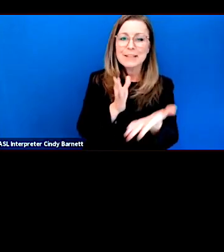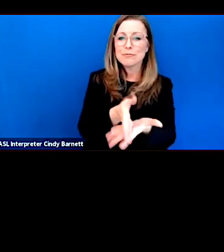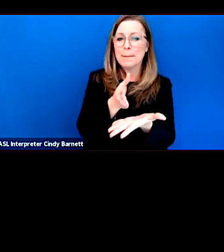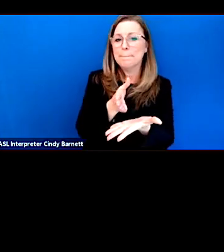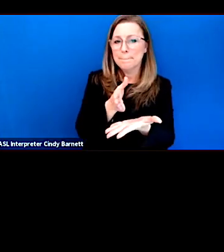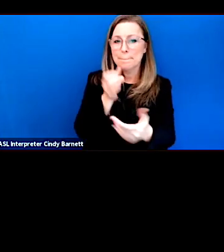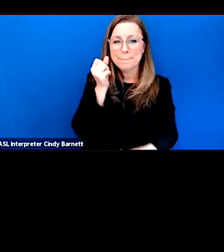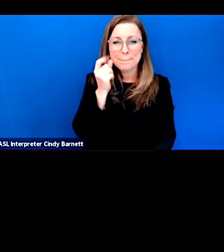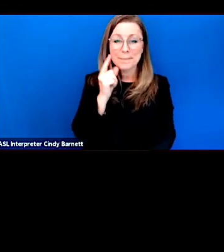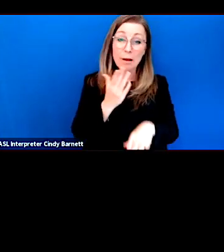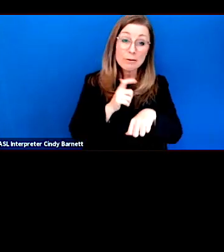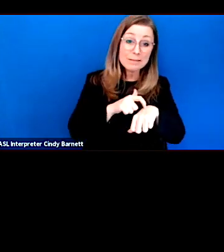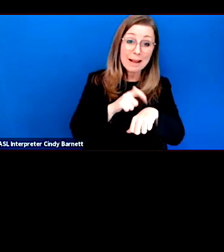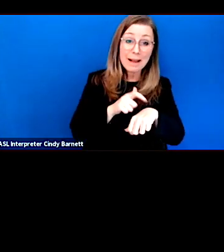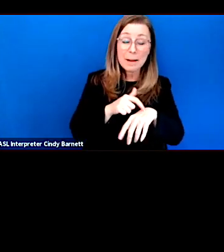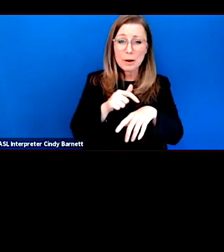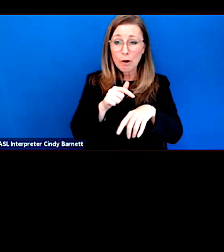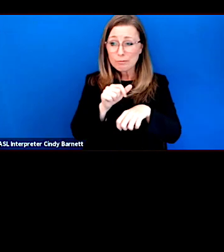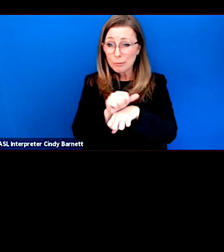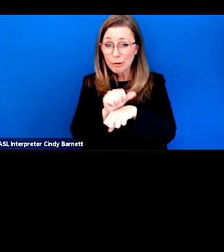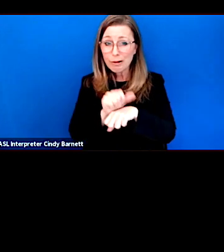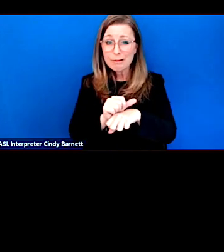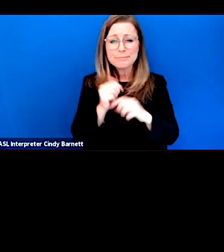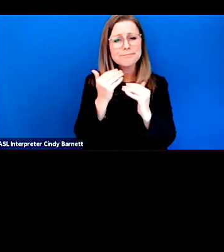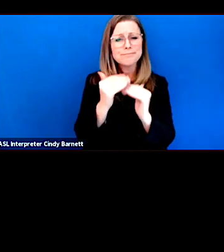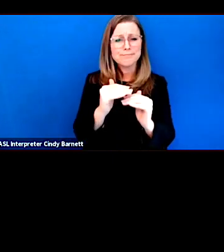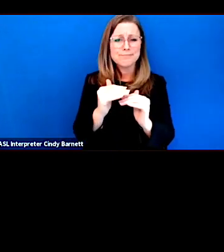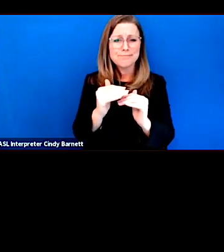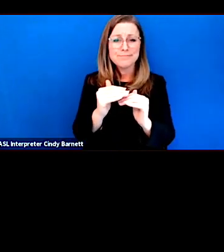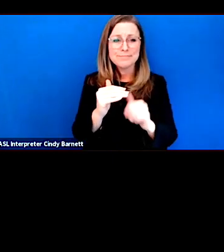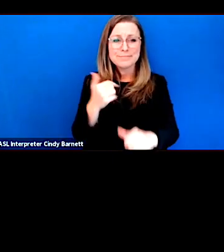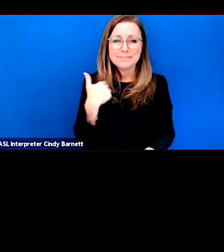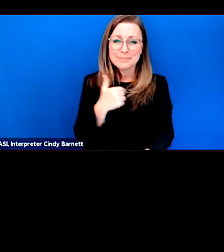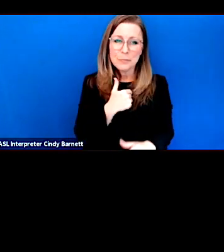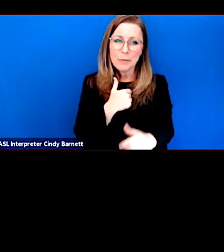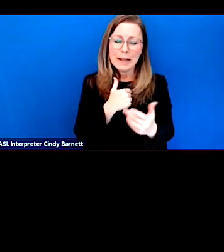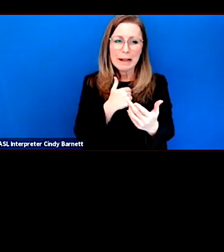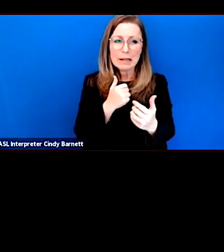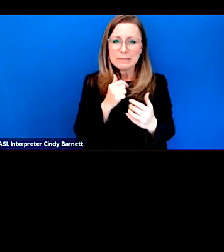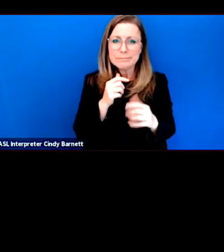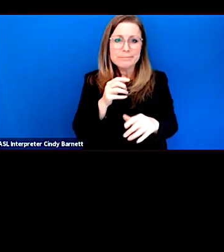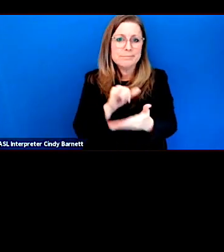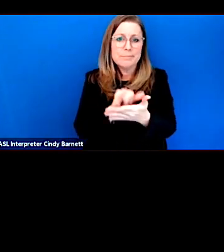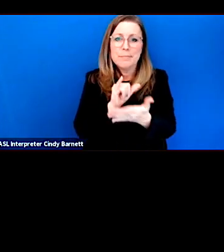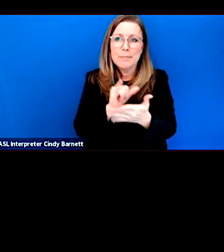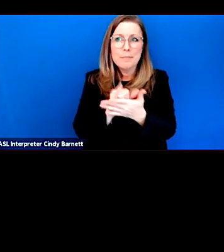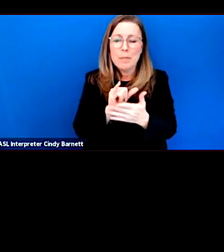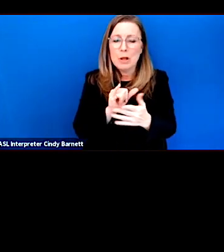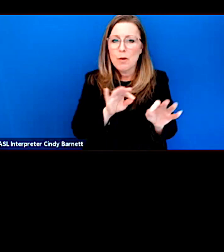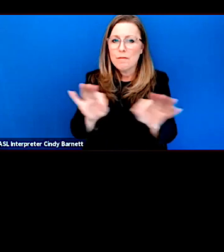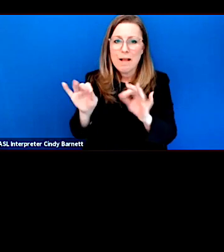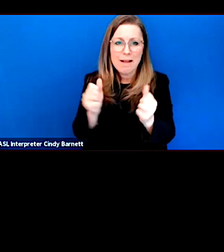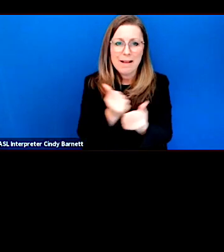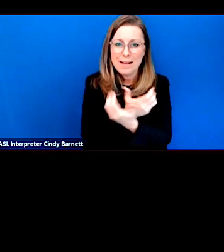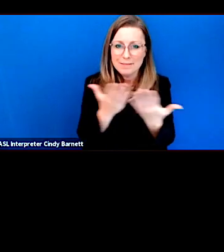the process, and consequently, it is difficult to reach a saturation point like recommended by Wolin. Our team